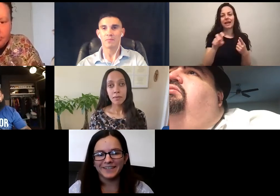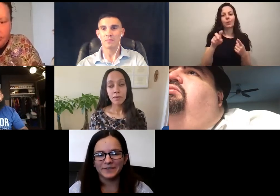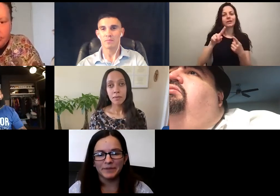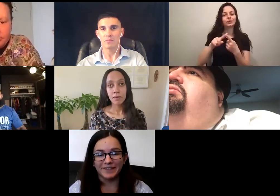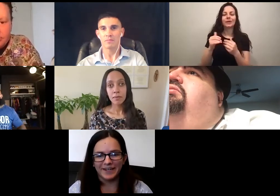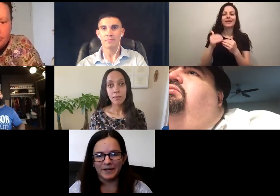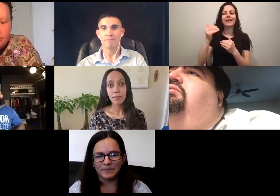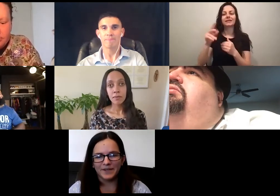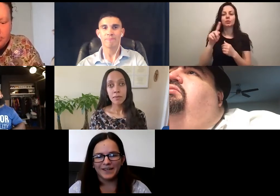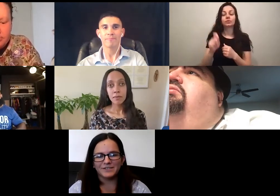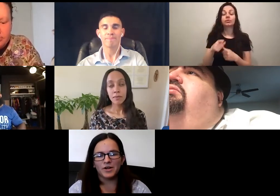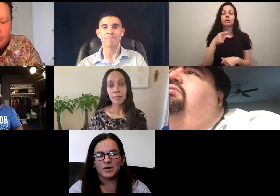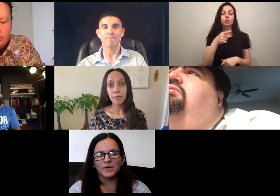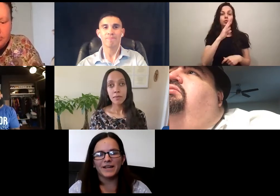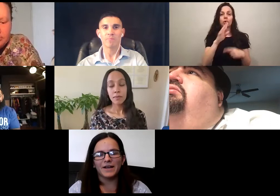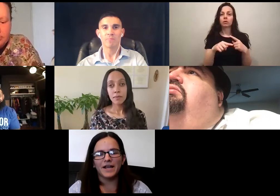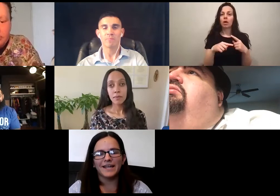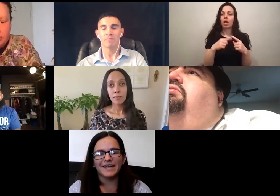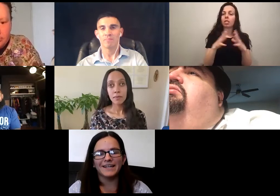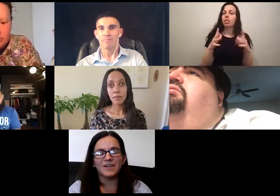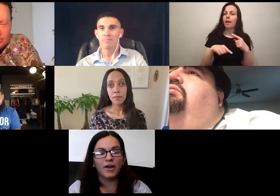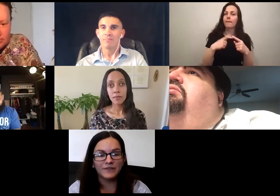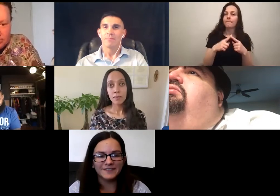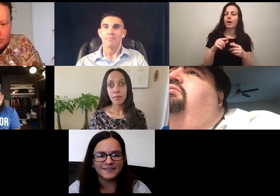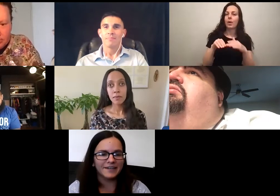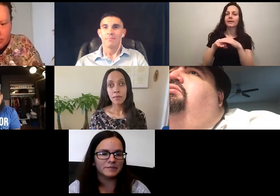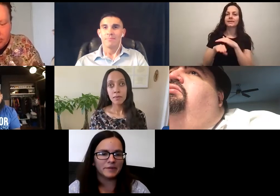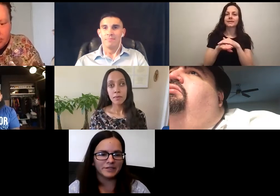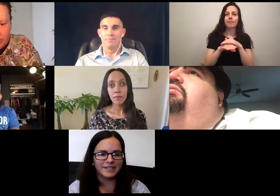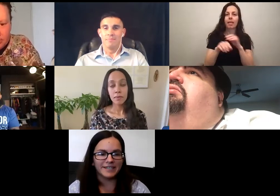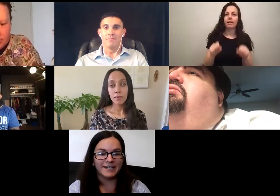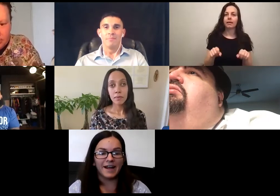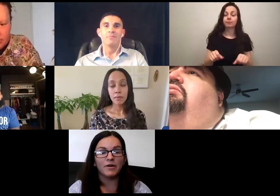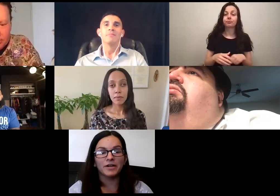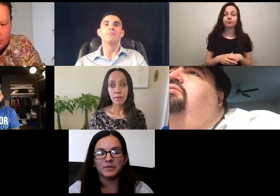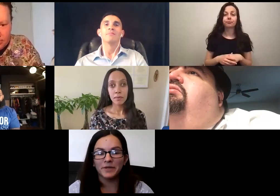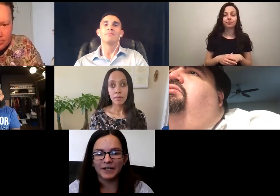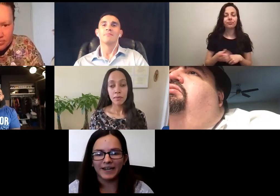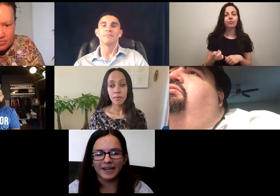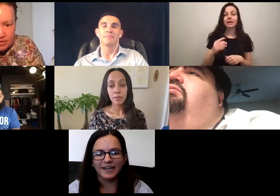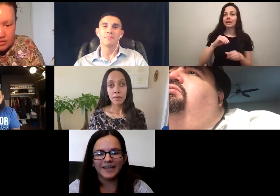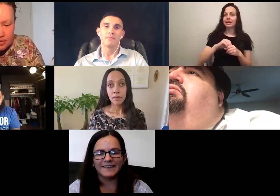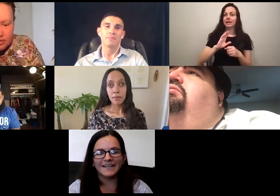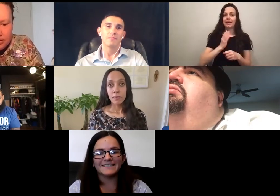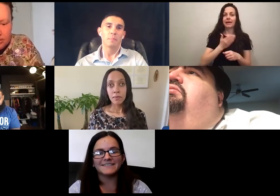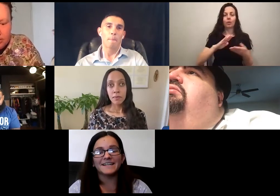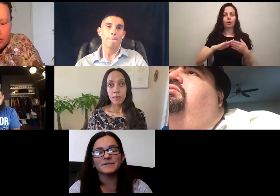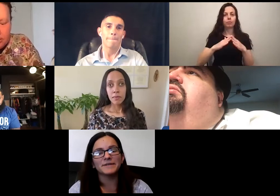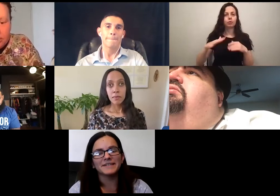about accessibility. So it's often said, especially in our community,